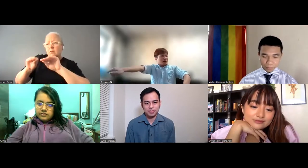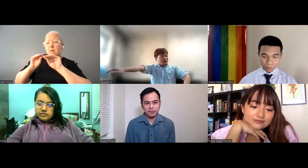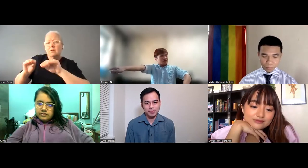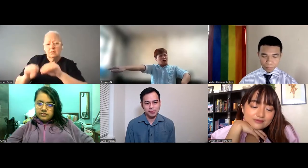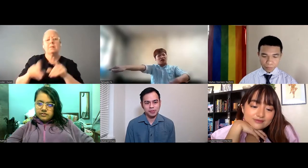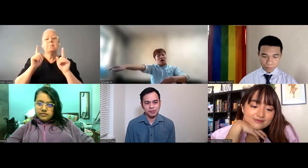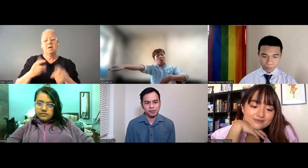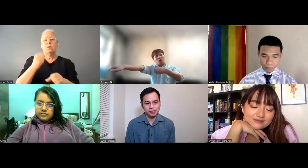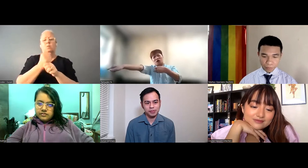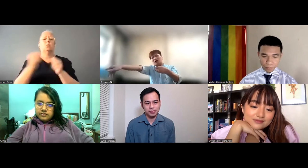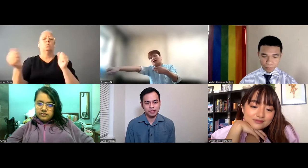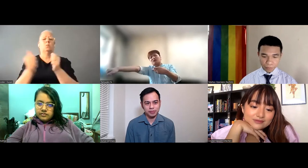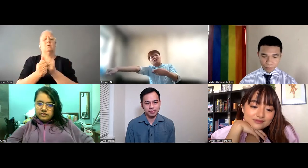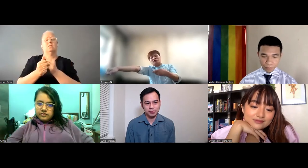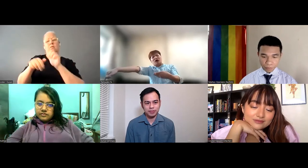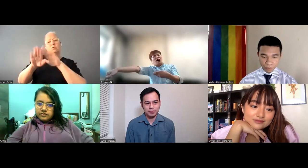specifically.